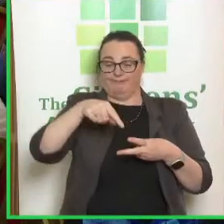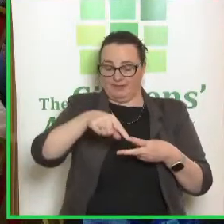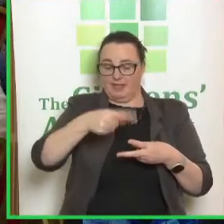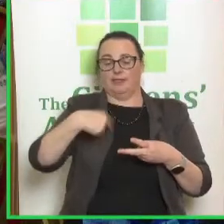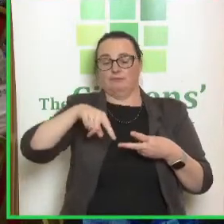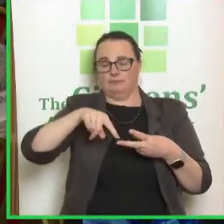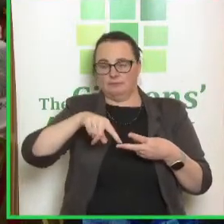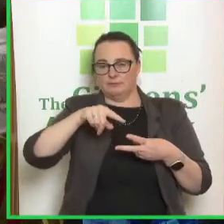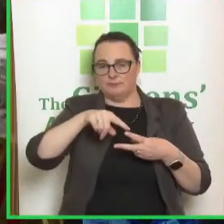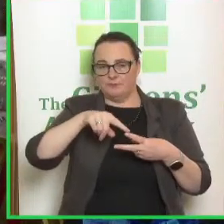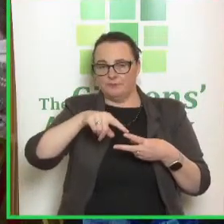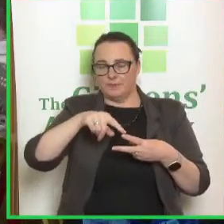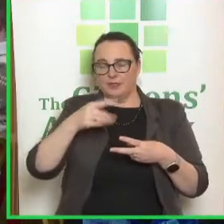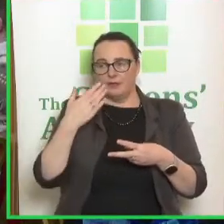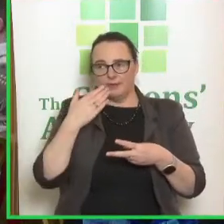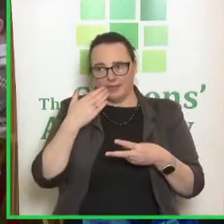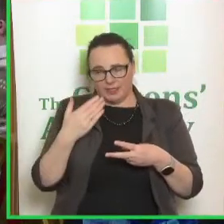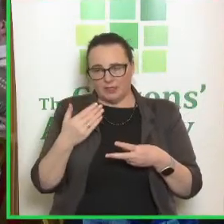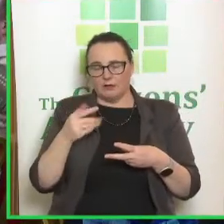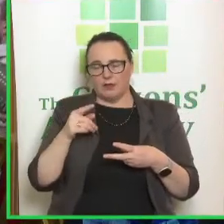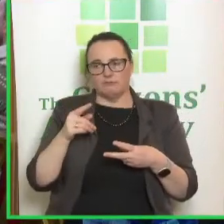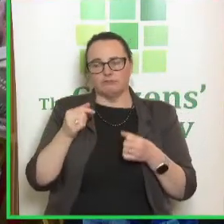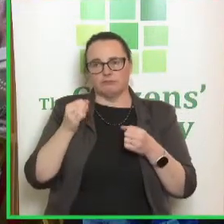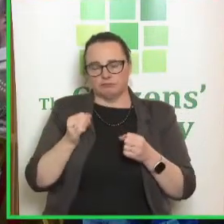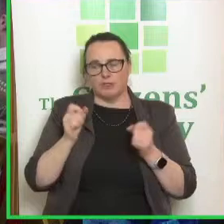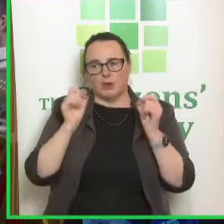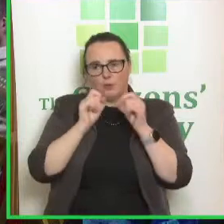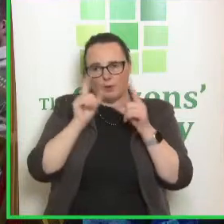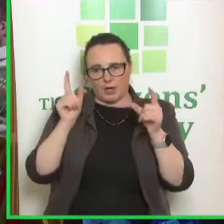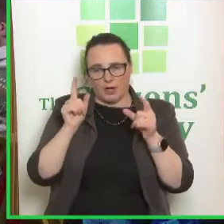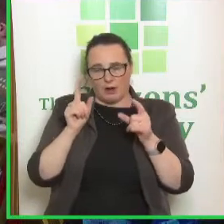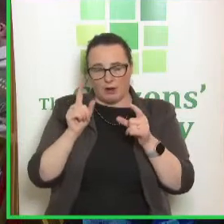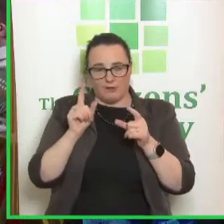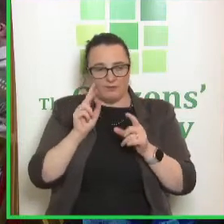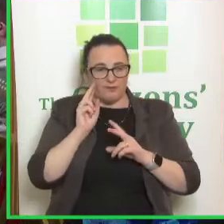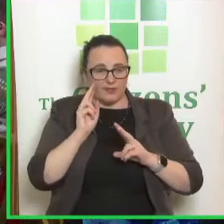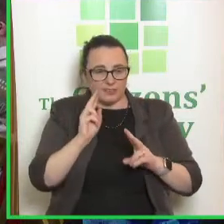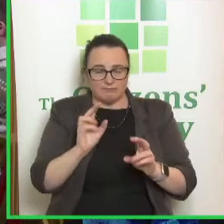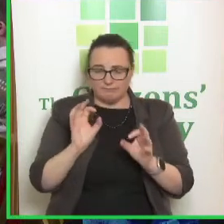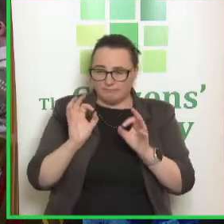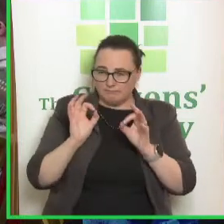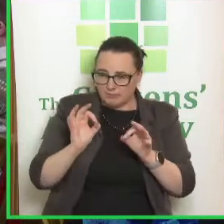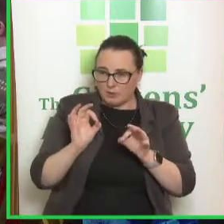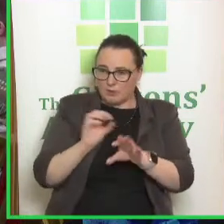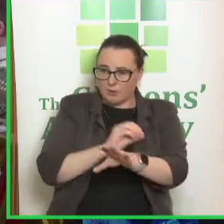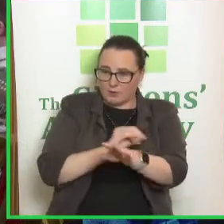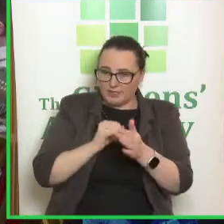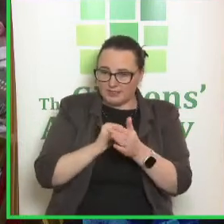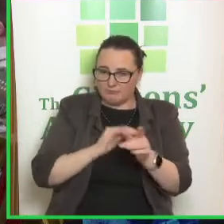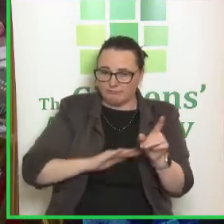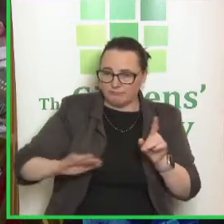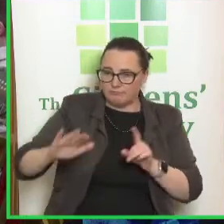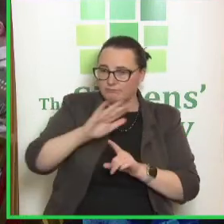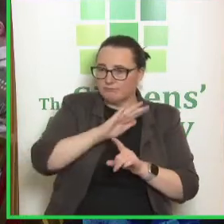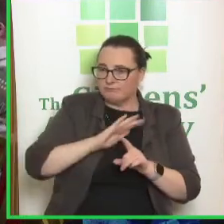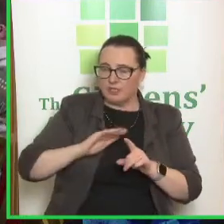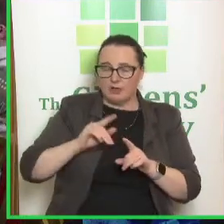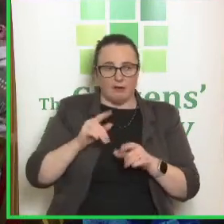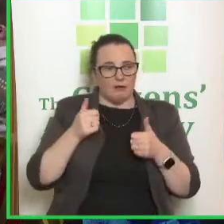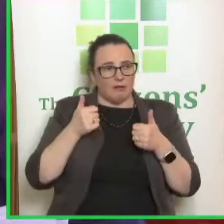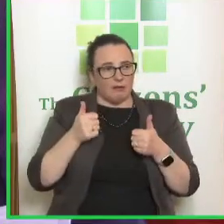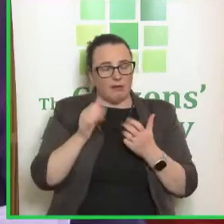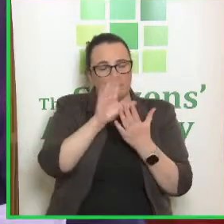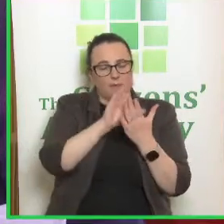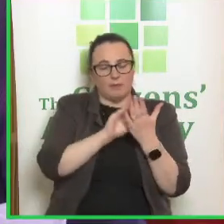And I'm, I suppose, acutely aware of visiting different really fantastic organisations across the country who provide a really good model of care